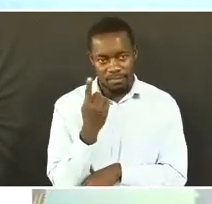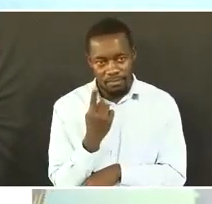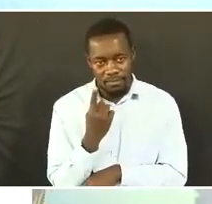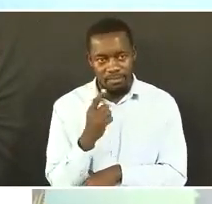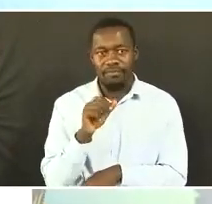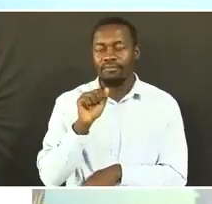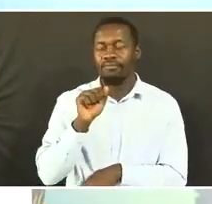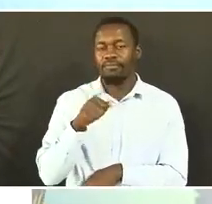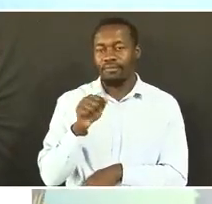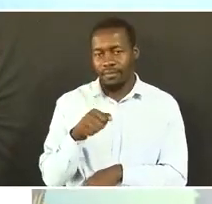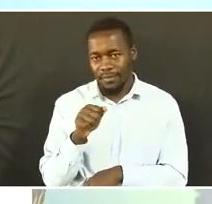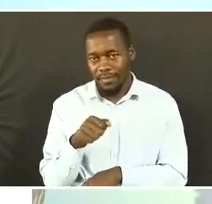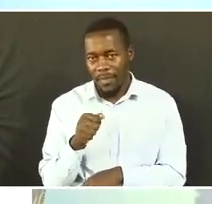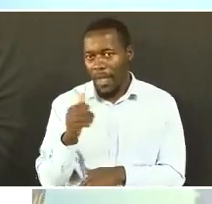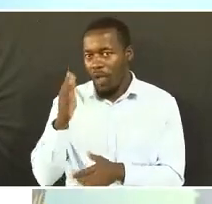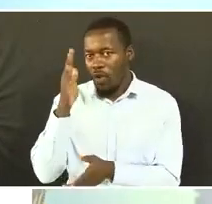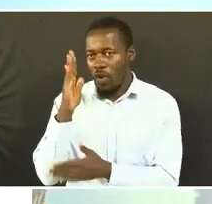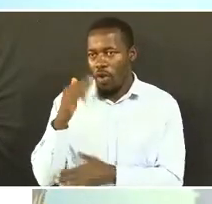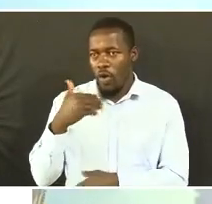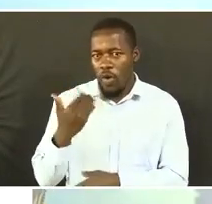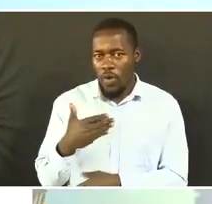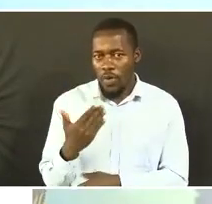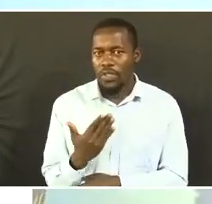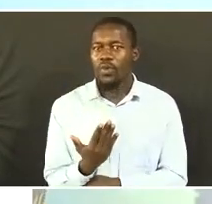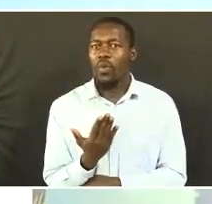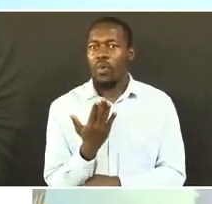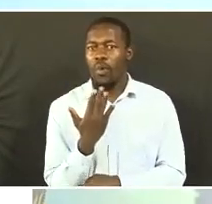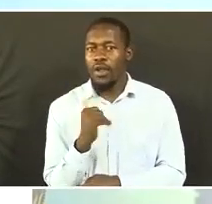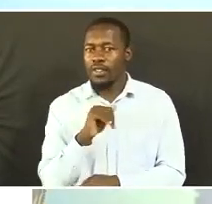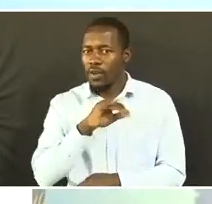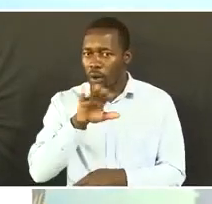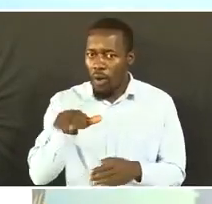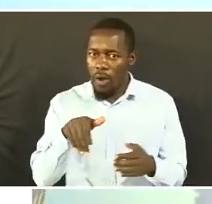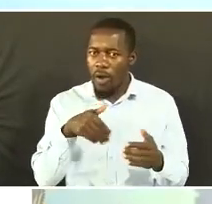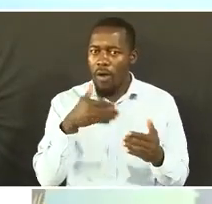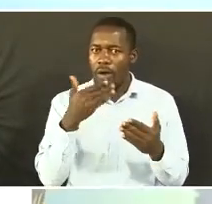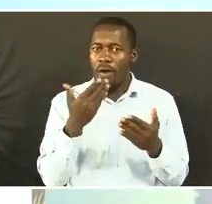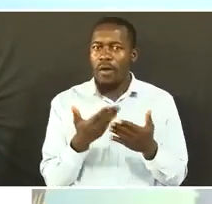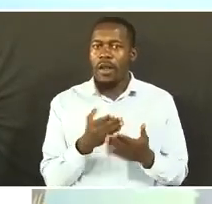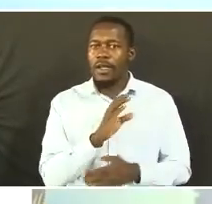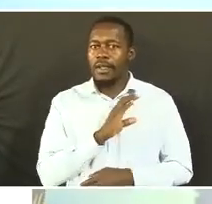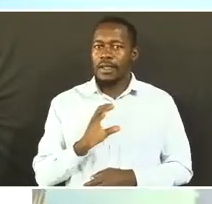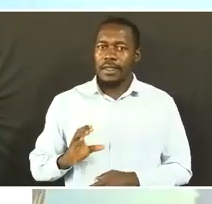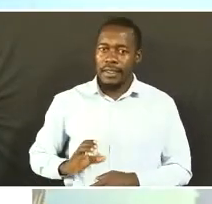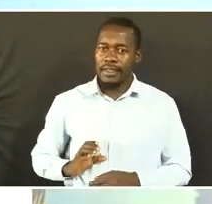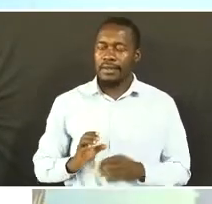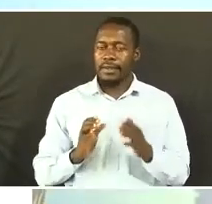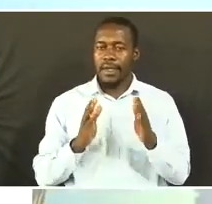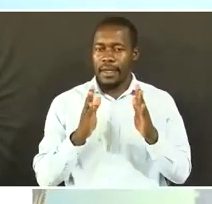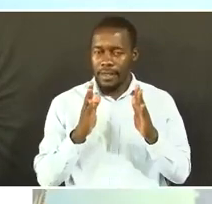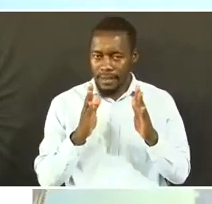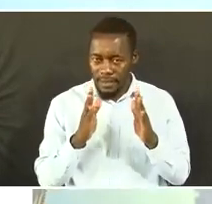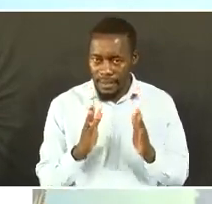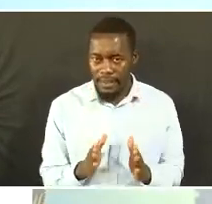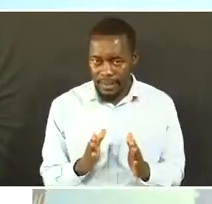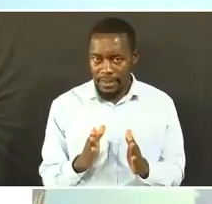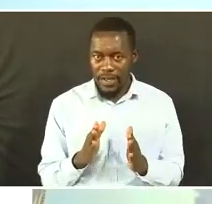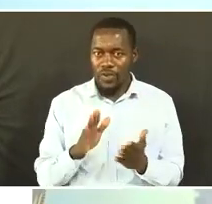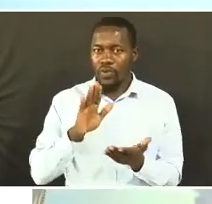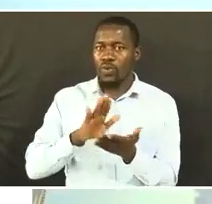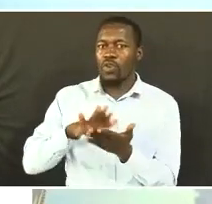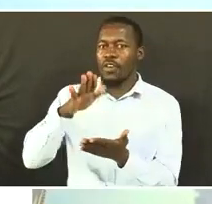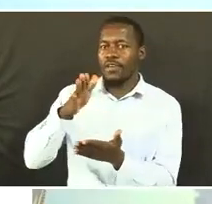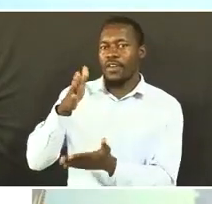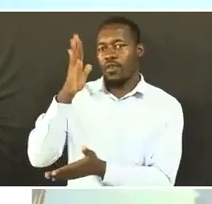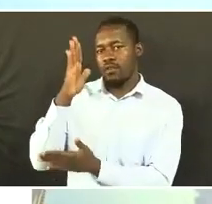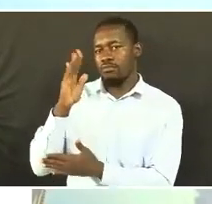of our time God requires or takes, he returns to us ennobled and transfigured with his own glory. Would you say